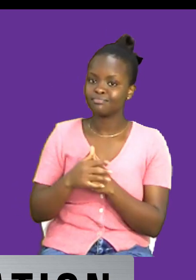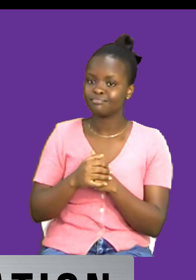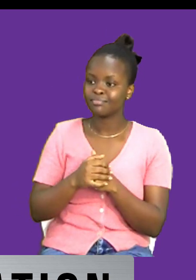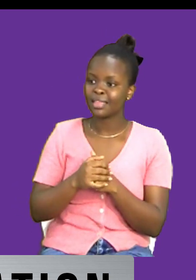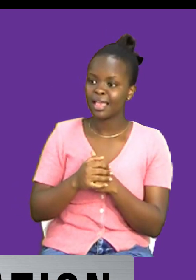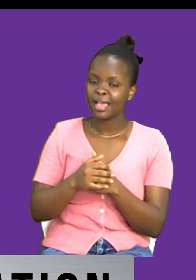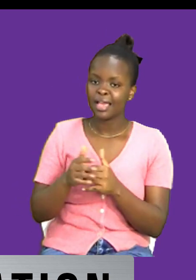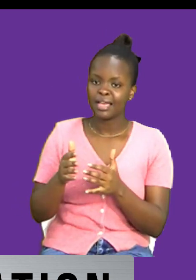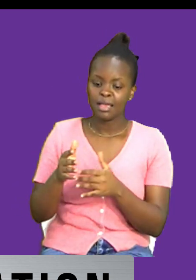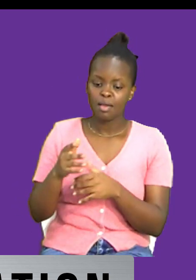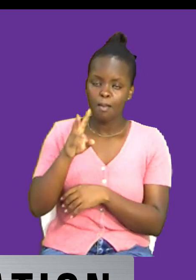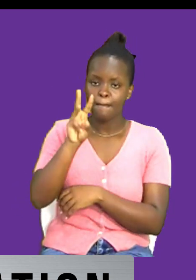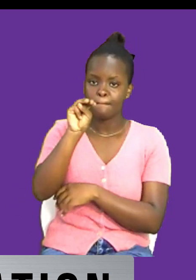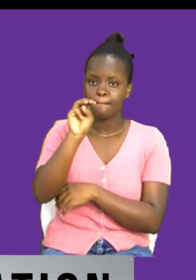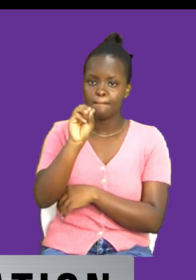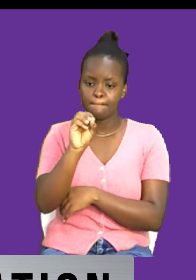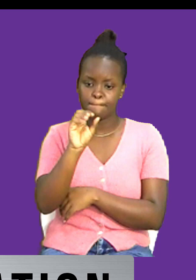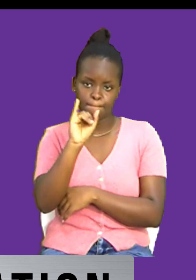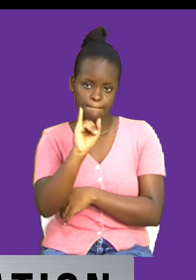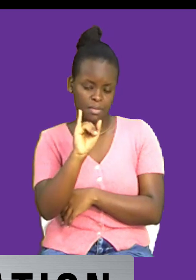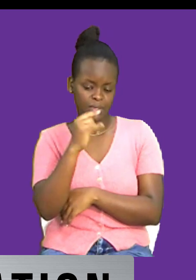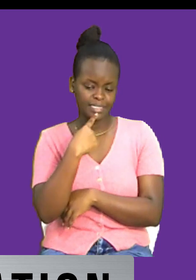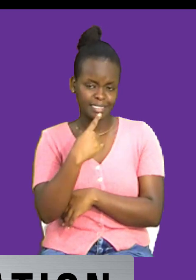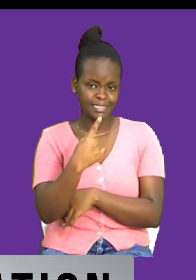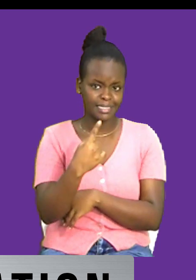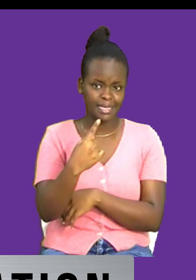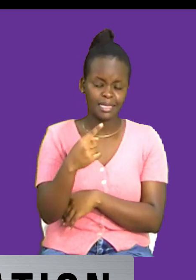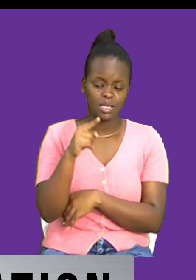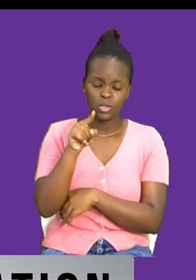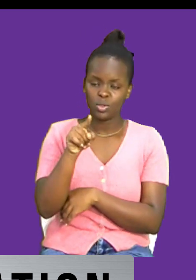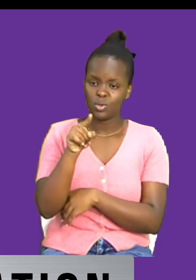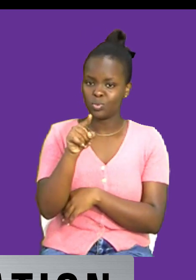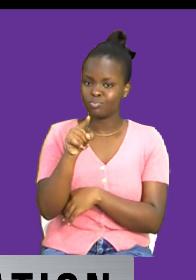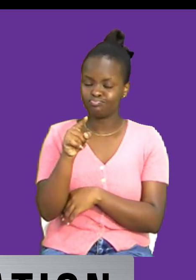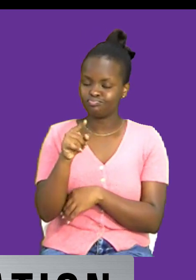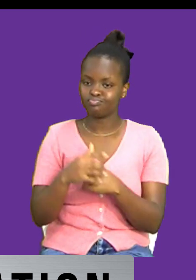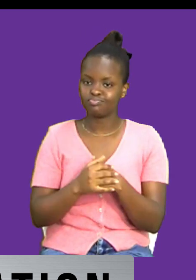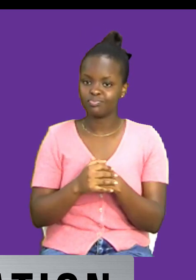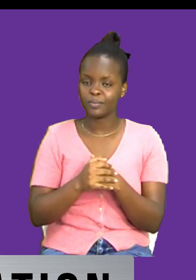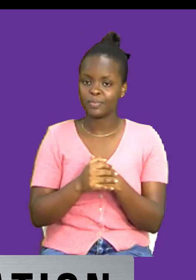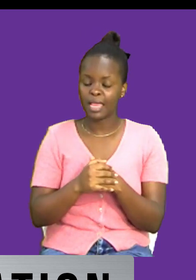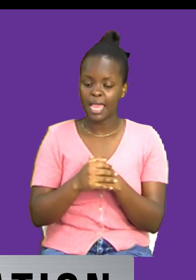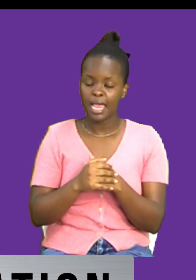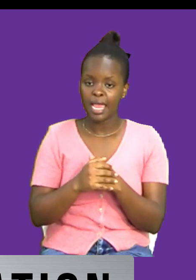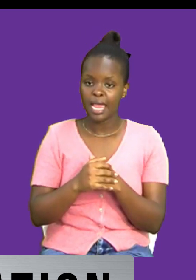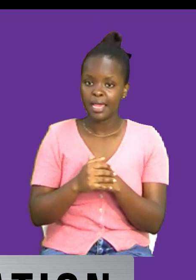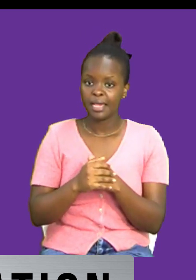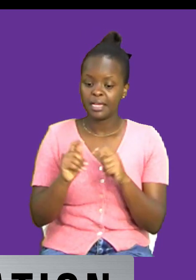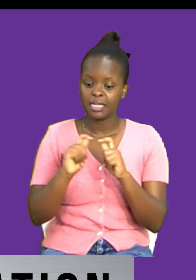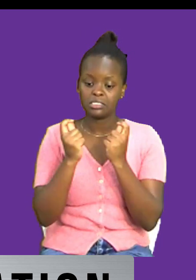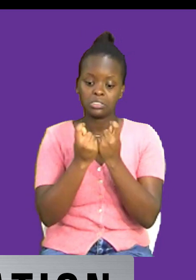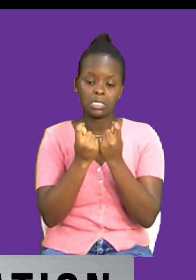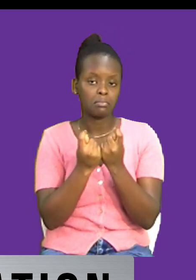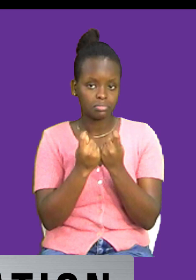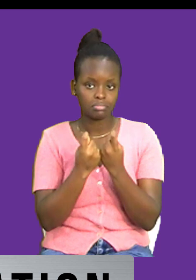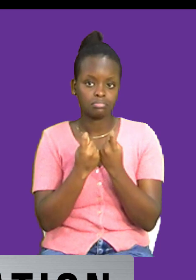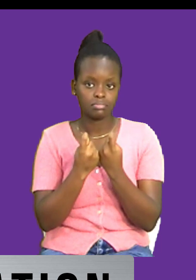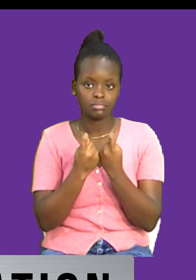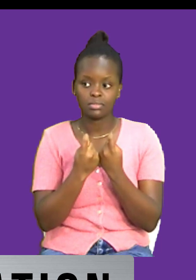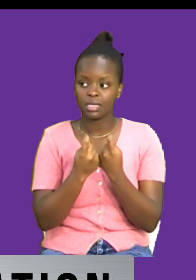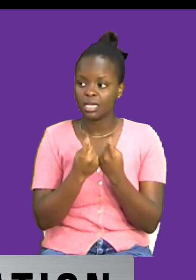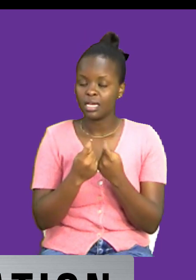destruction? You remember Moi saying mutajikaranga na mafuta yenu wenyewe? But it was because of tribalism. I don't think it was because of the